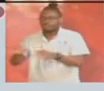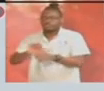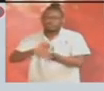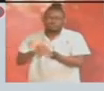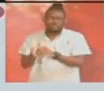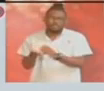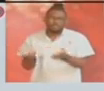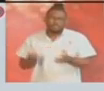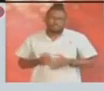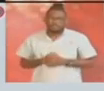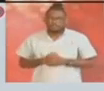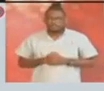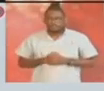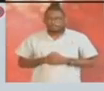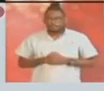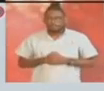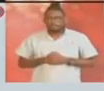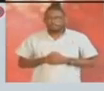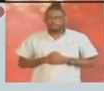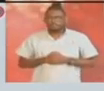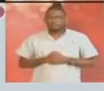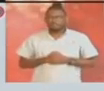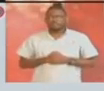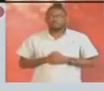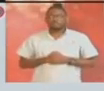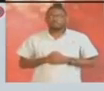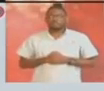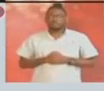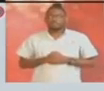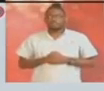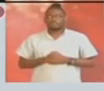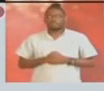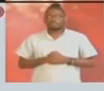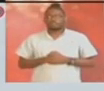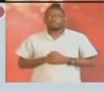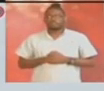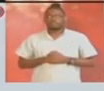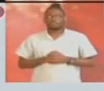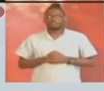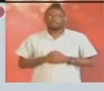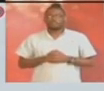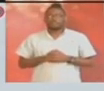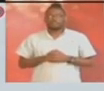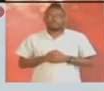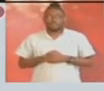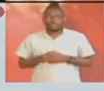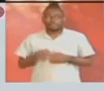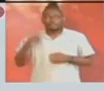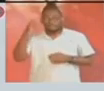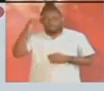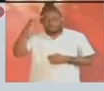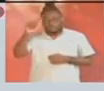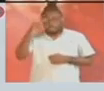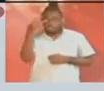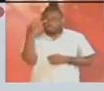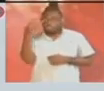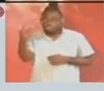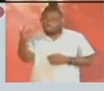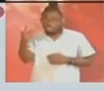We will be applying these measures for the next 3 weeks, 21